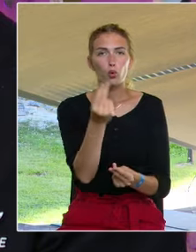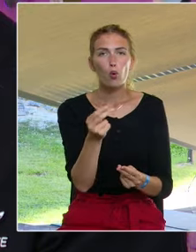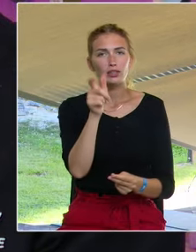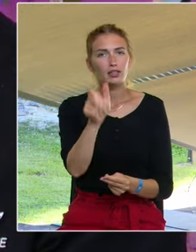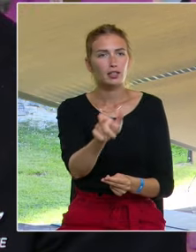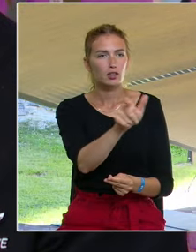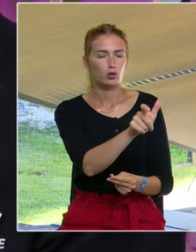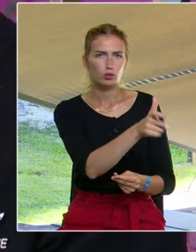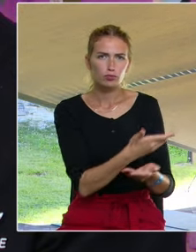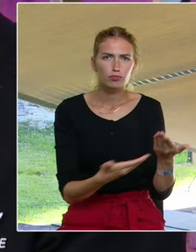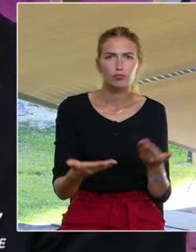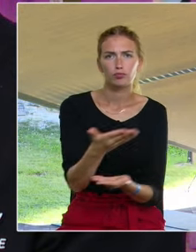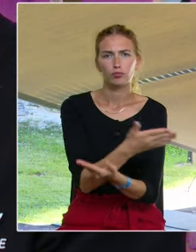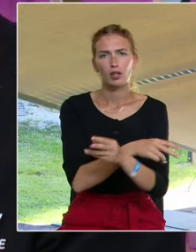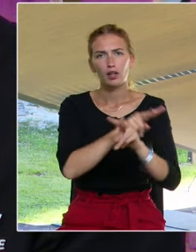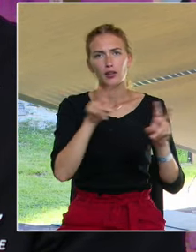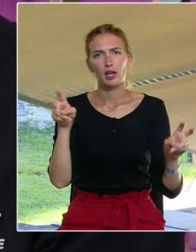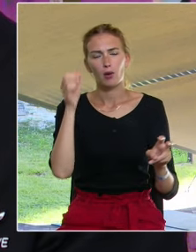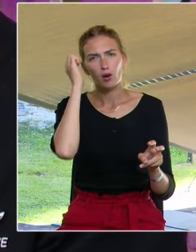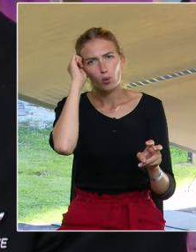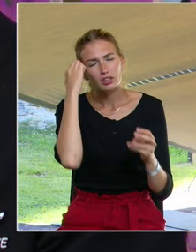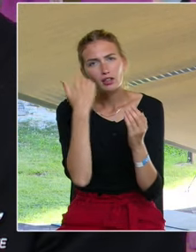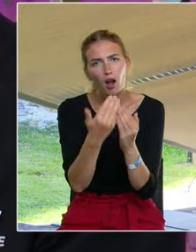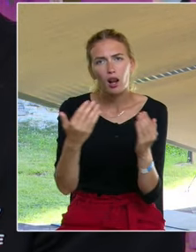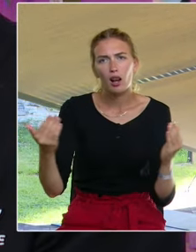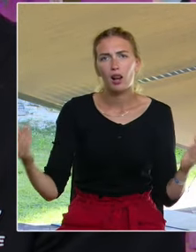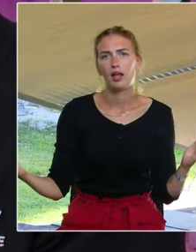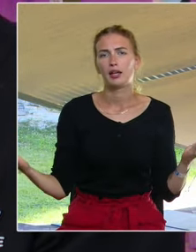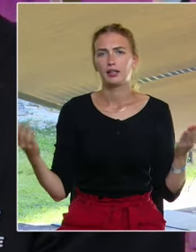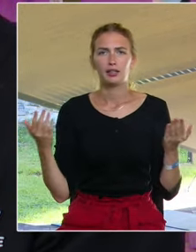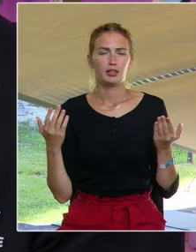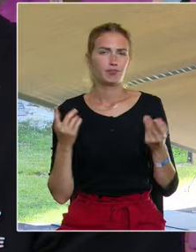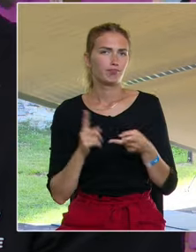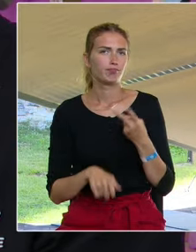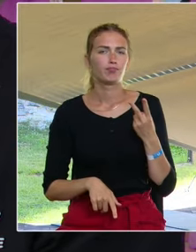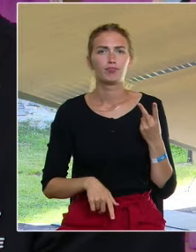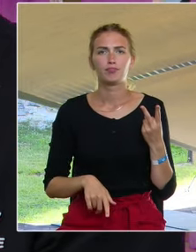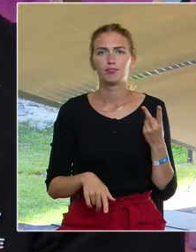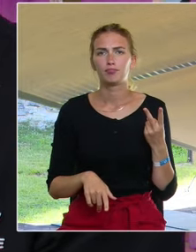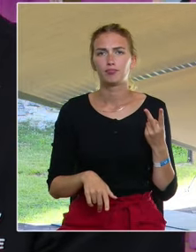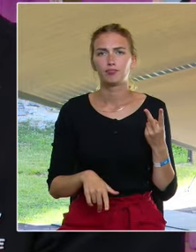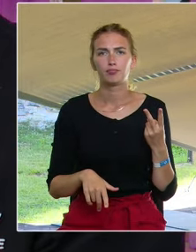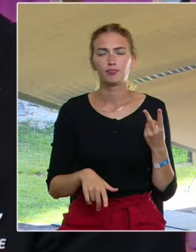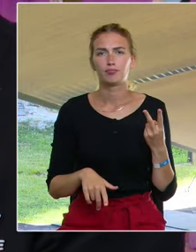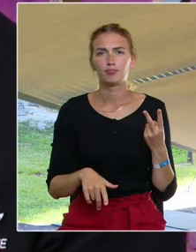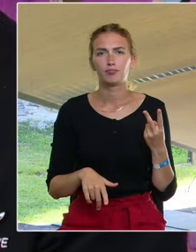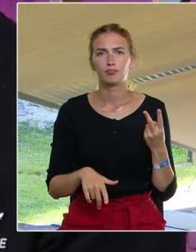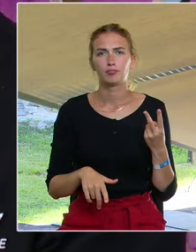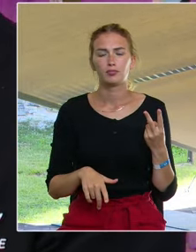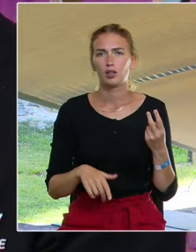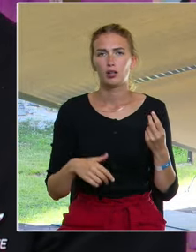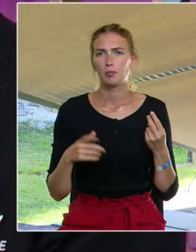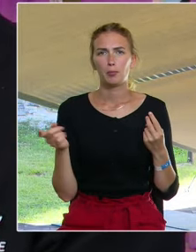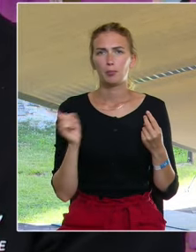trad art galleries, trying to think through what's the most